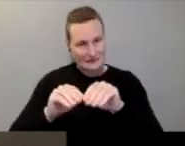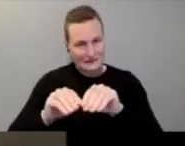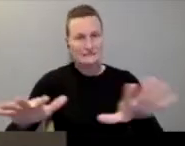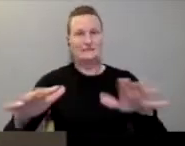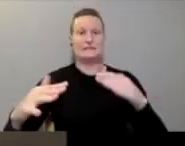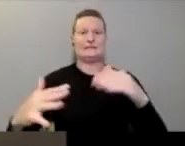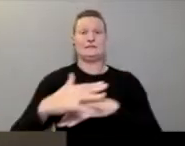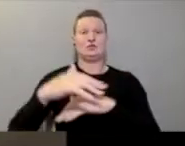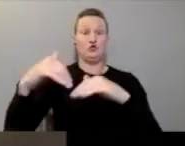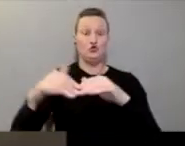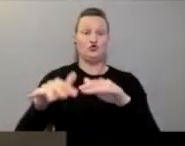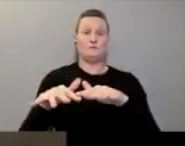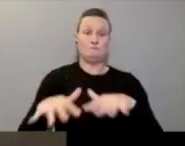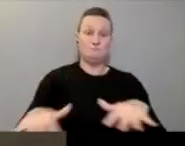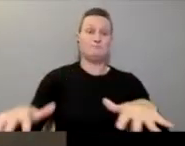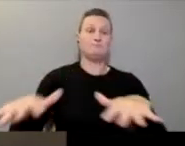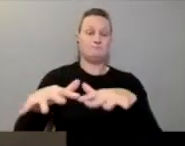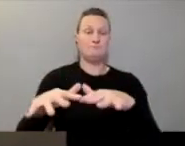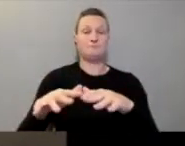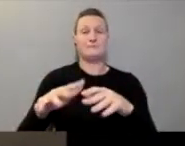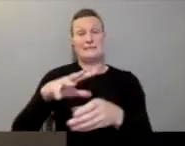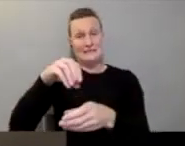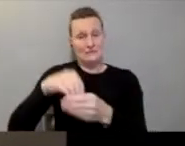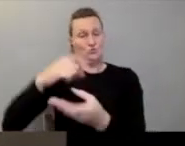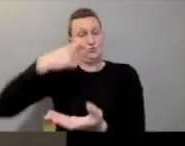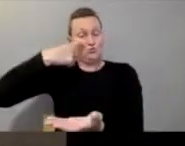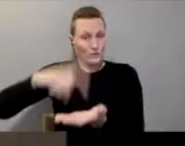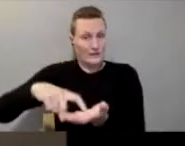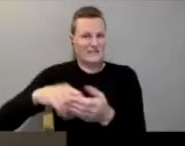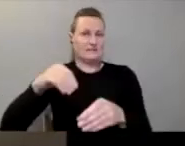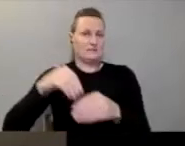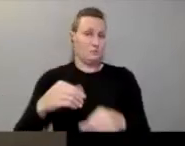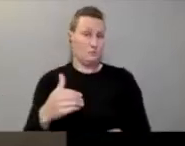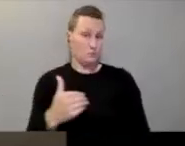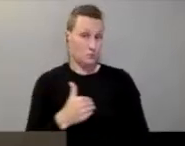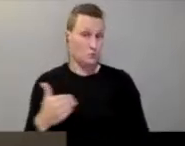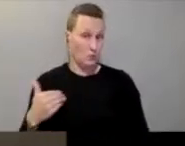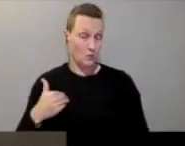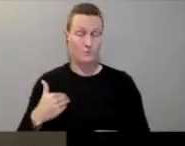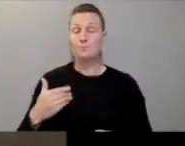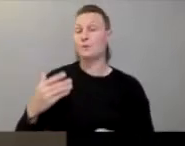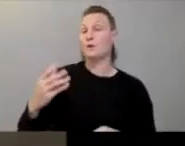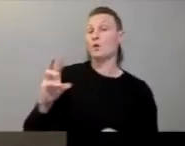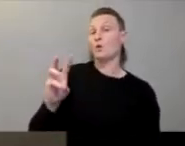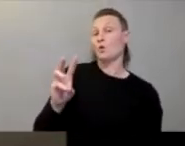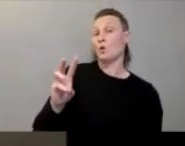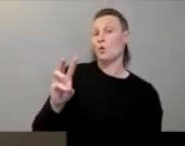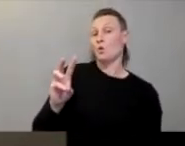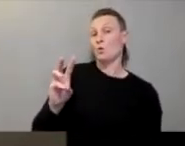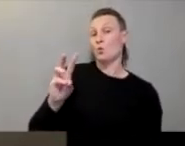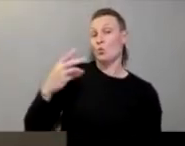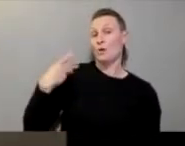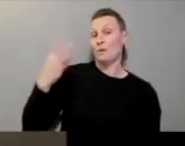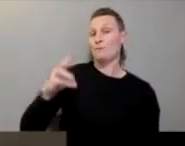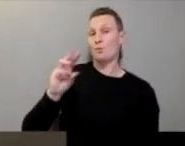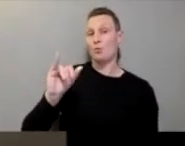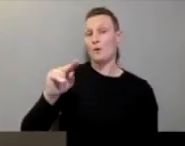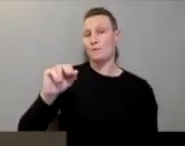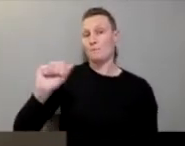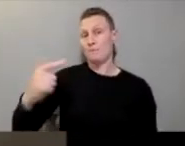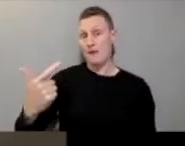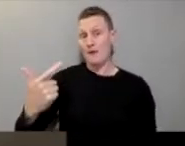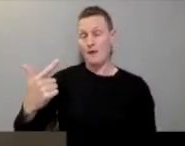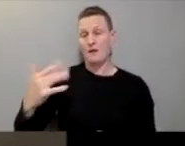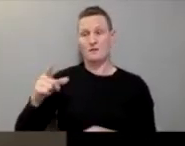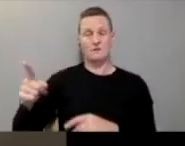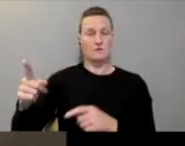Toronto. We are far behind Winnipeg in this, but we are leading, we are setting an example for other cities. So